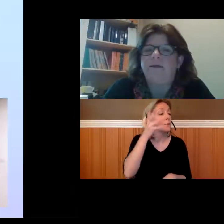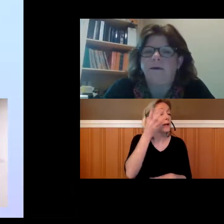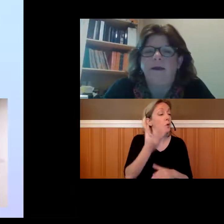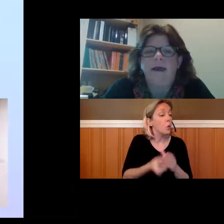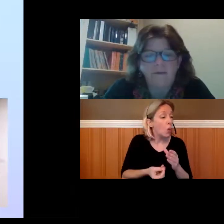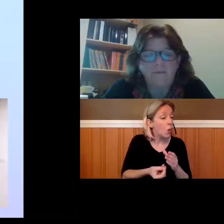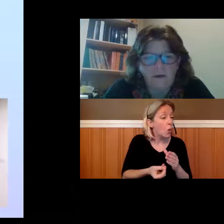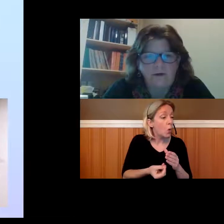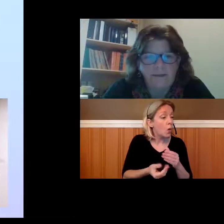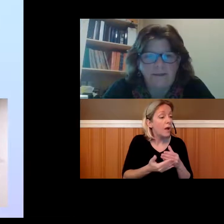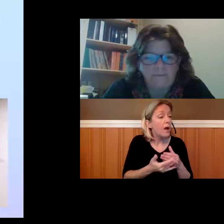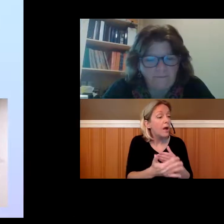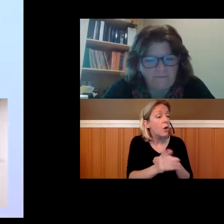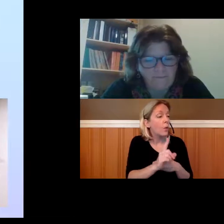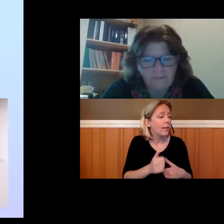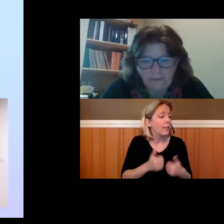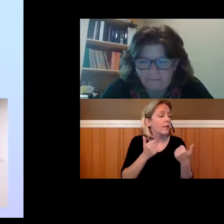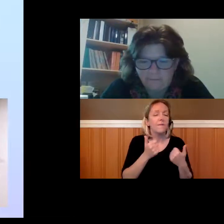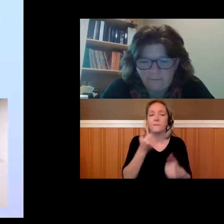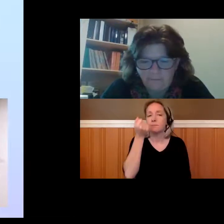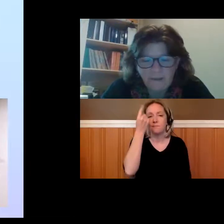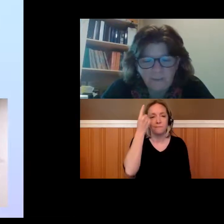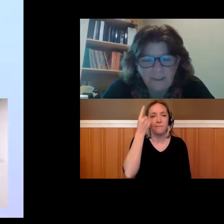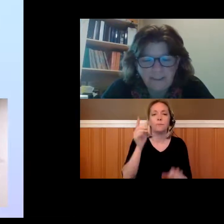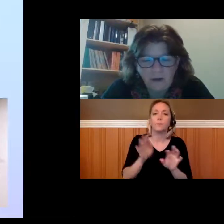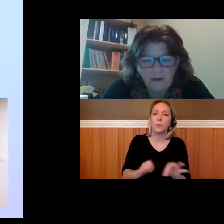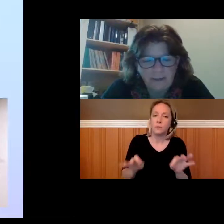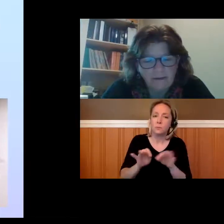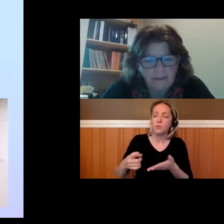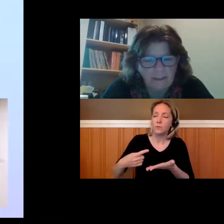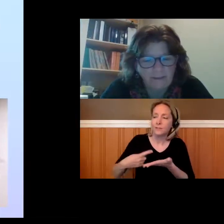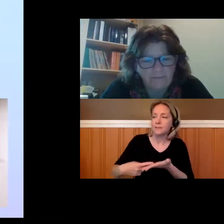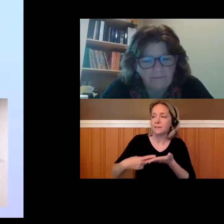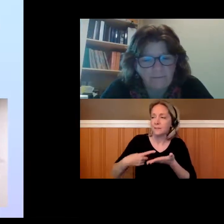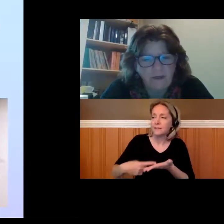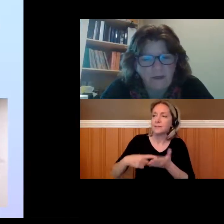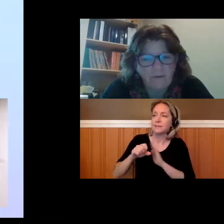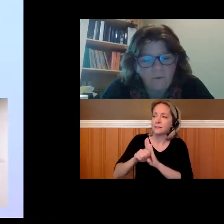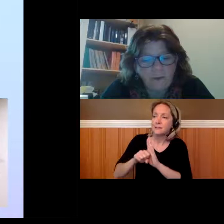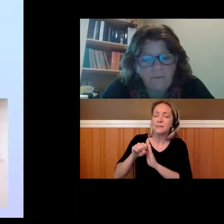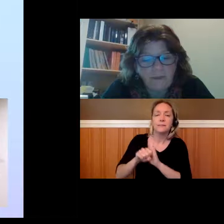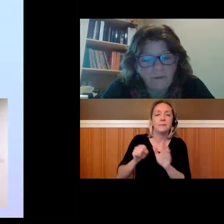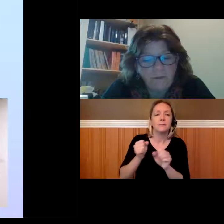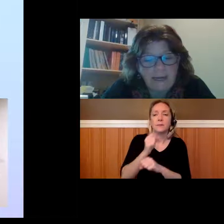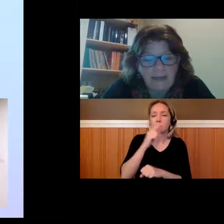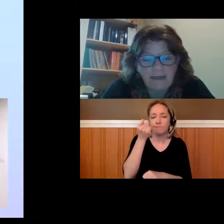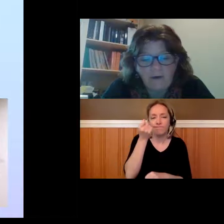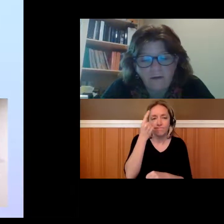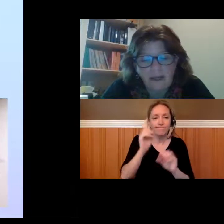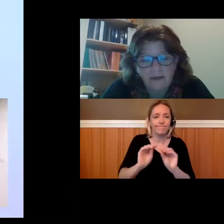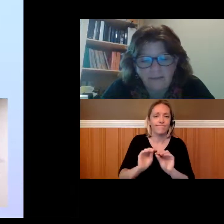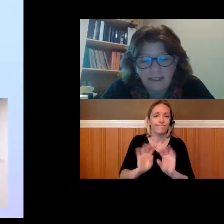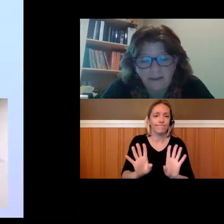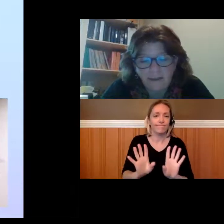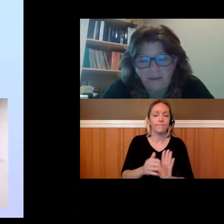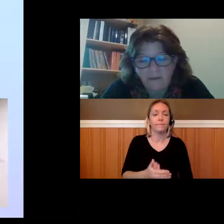then where are you going to live? So we need to talk about those things. We want you to make sure that any and all documentation that